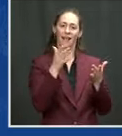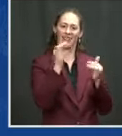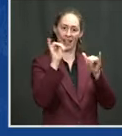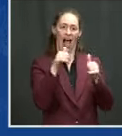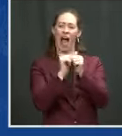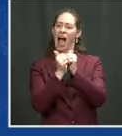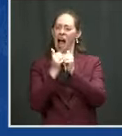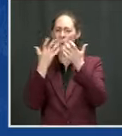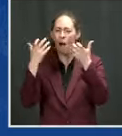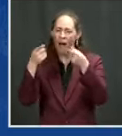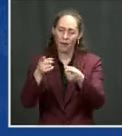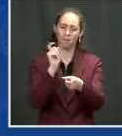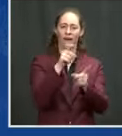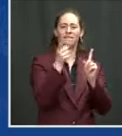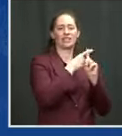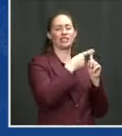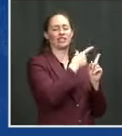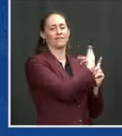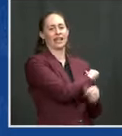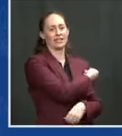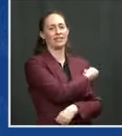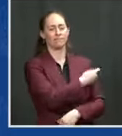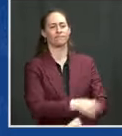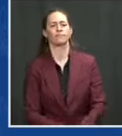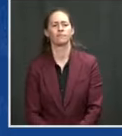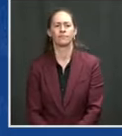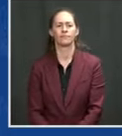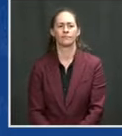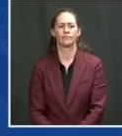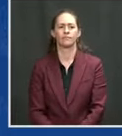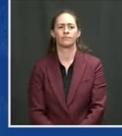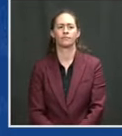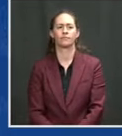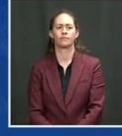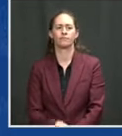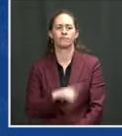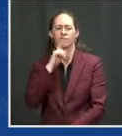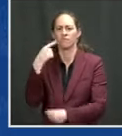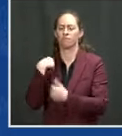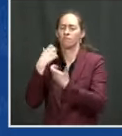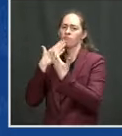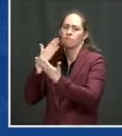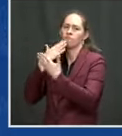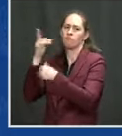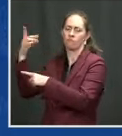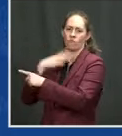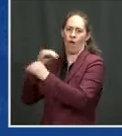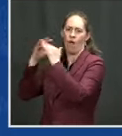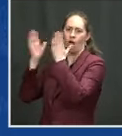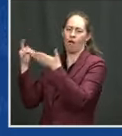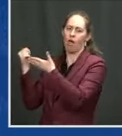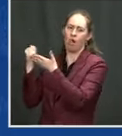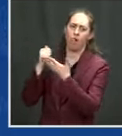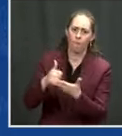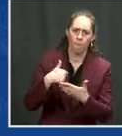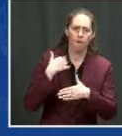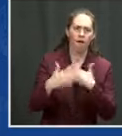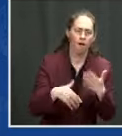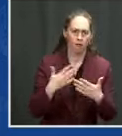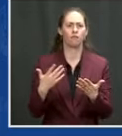area where we could use some help from the White House and others. And that is modeling what a fully vaccinated person can